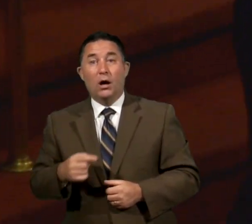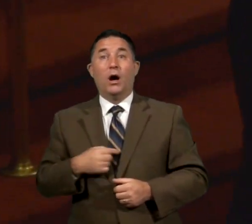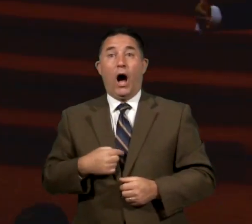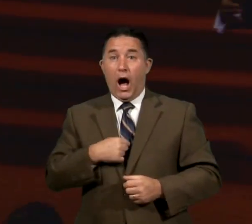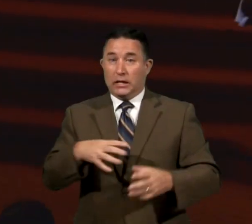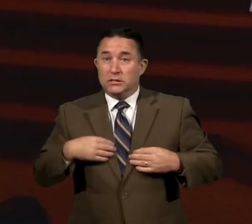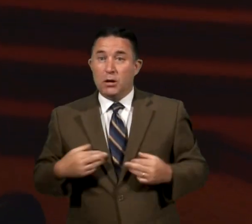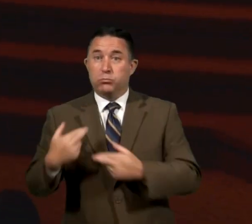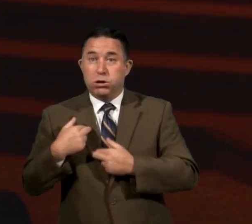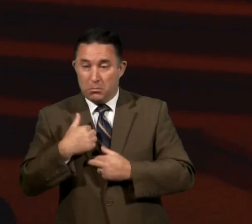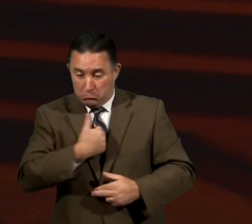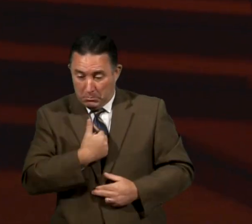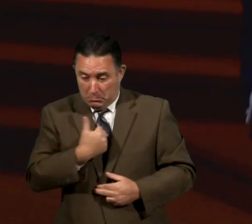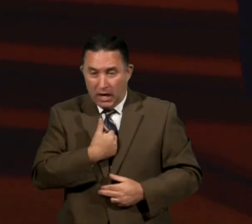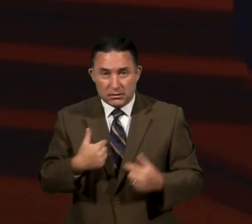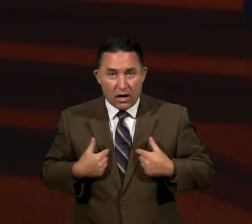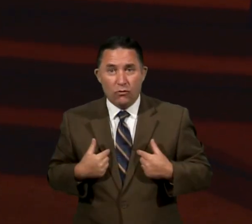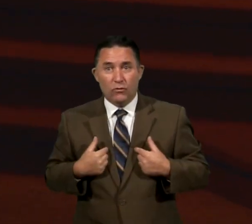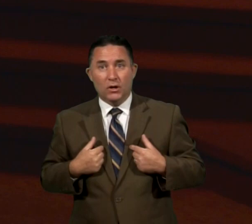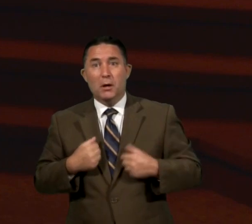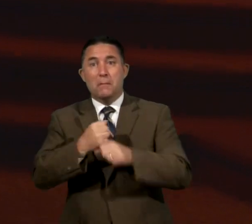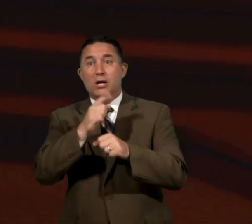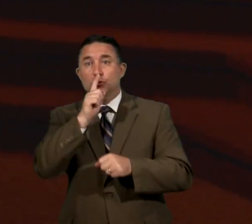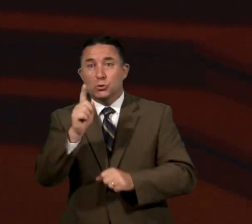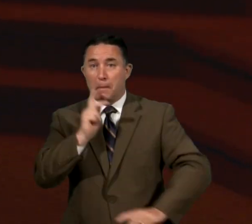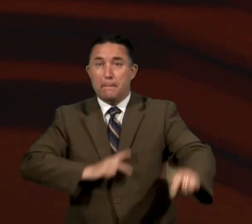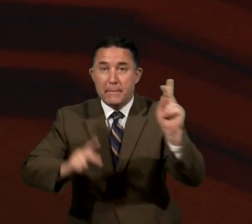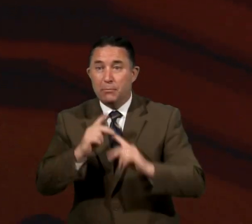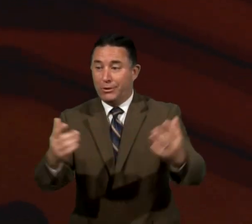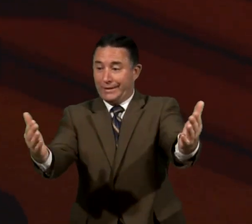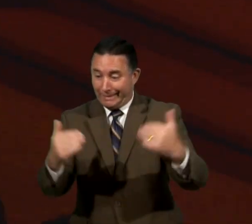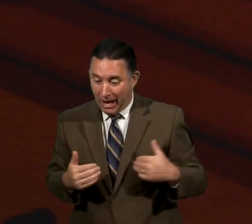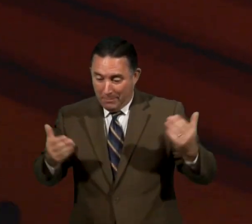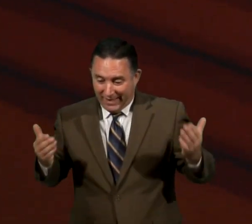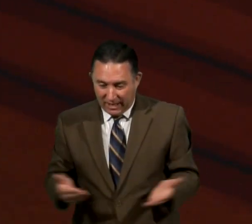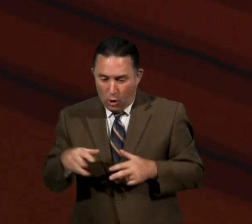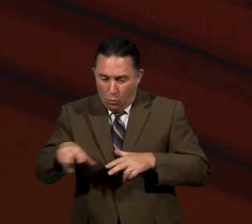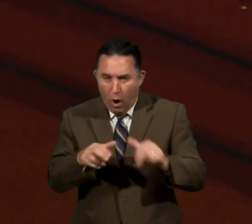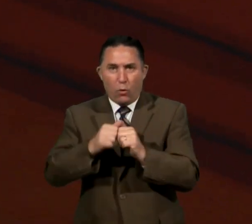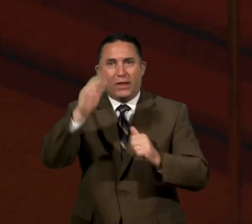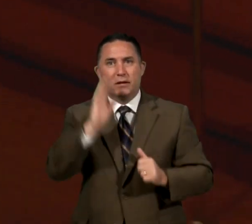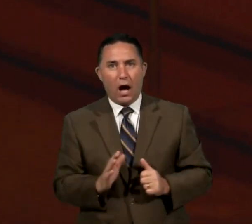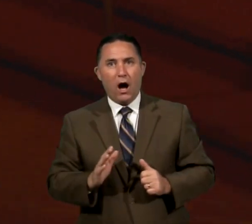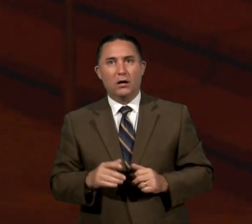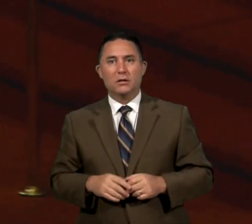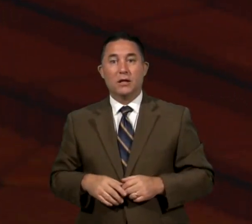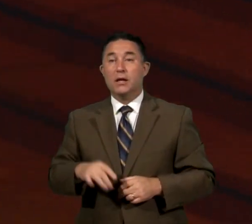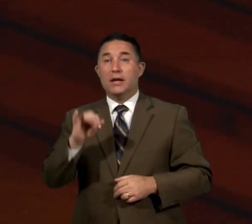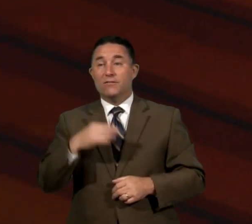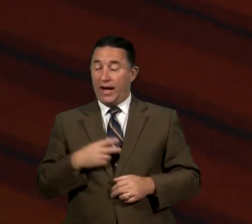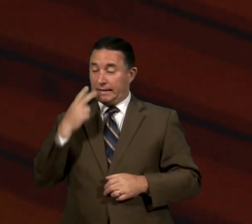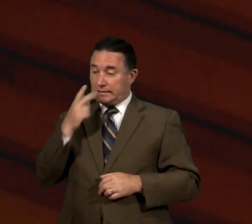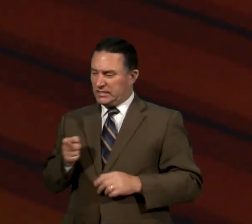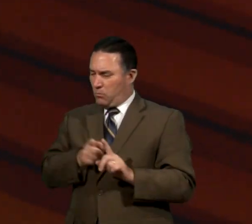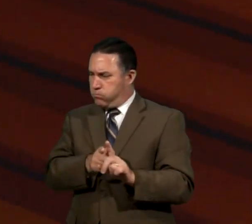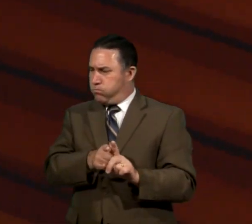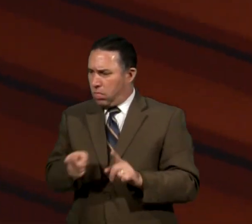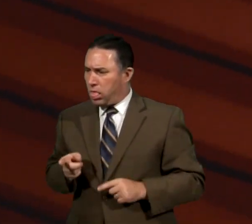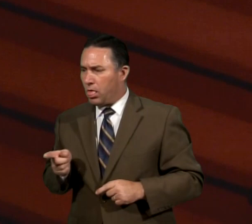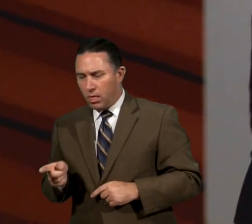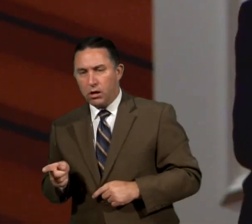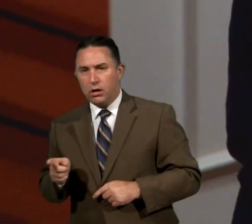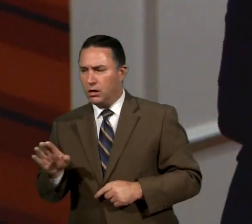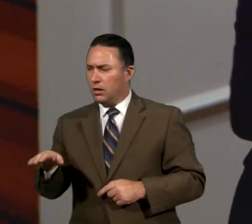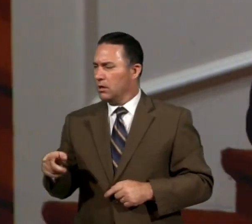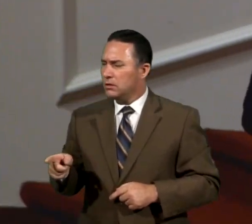take responsibility upon myself to make sure that people that come here walk with God. And if I see them slipping,